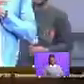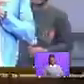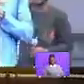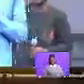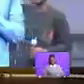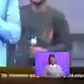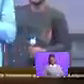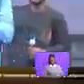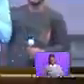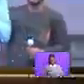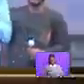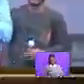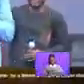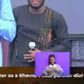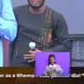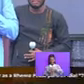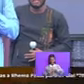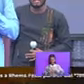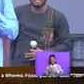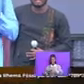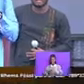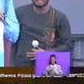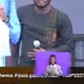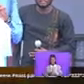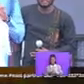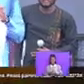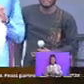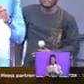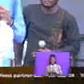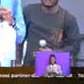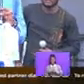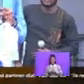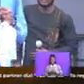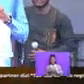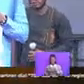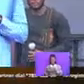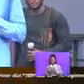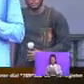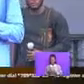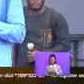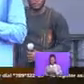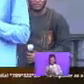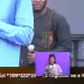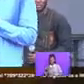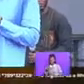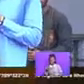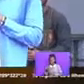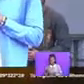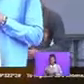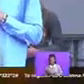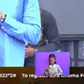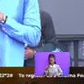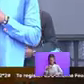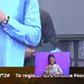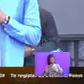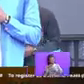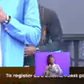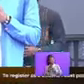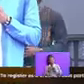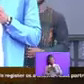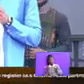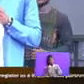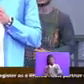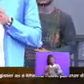hey we have entered a season an error in this season I'm telling you this nation